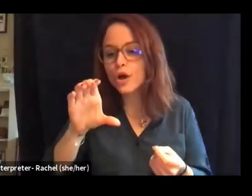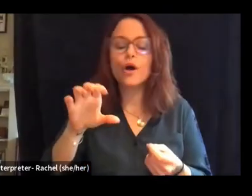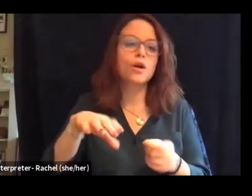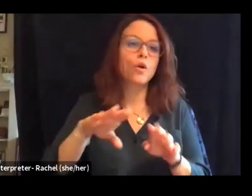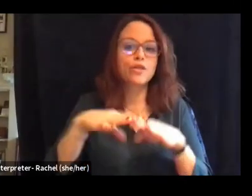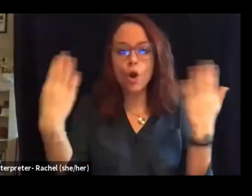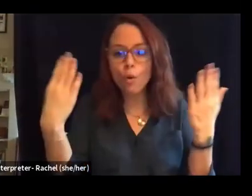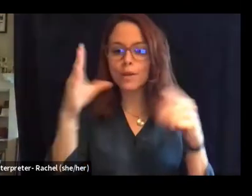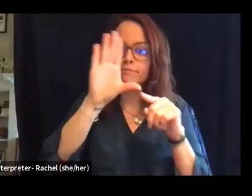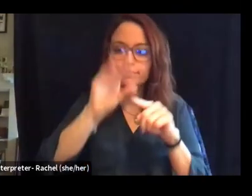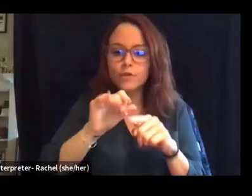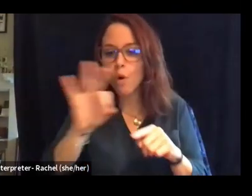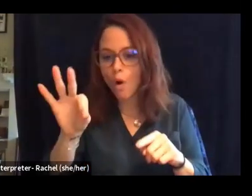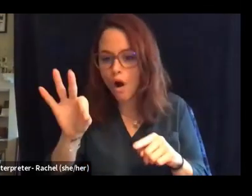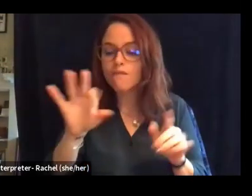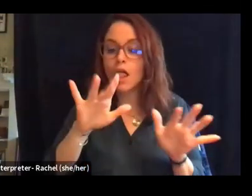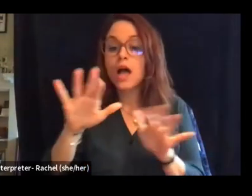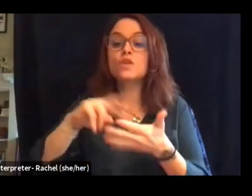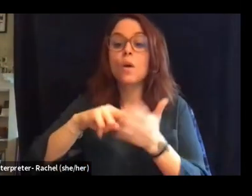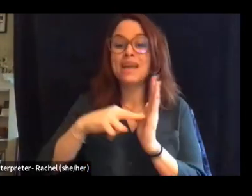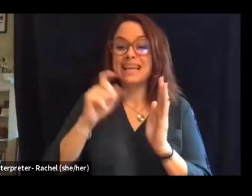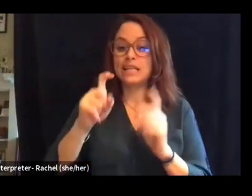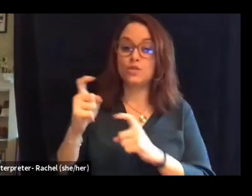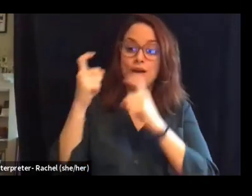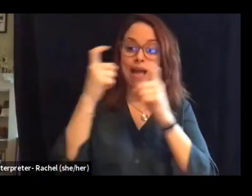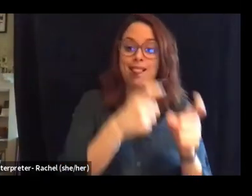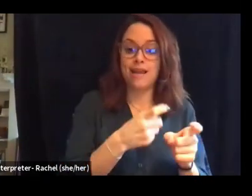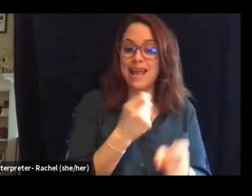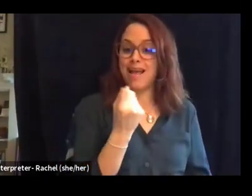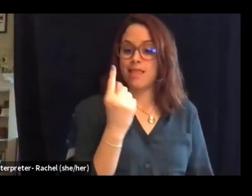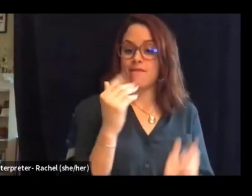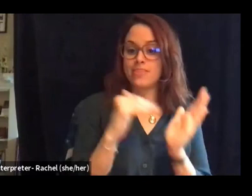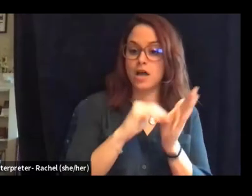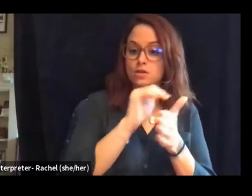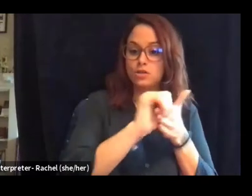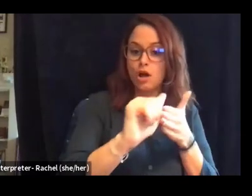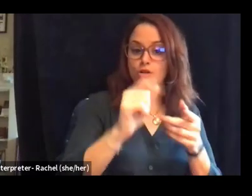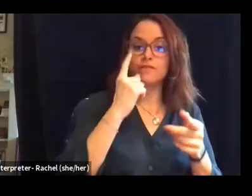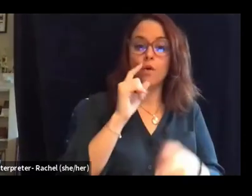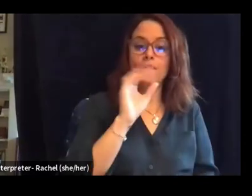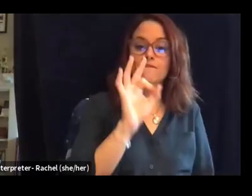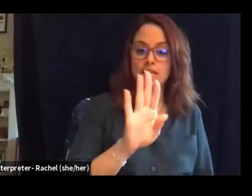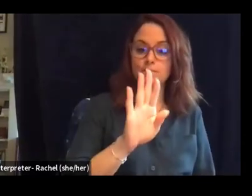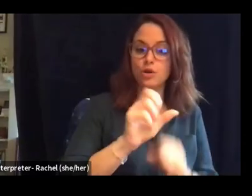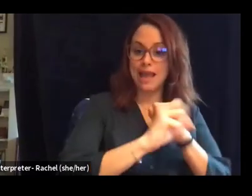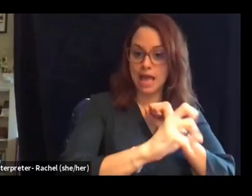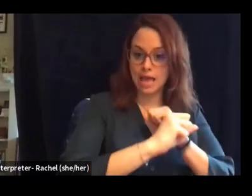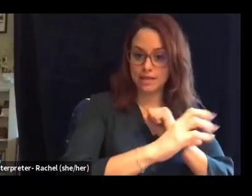I need to allocate, in this case, $11,000 to Facebook ads, and